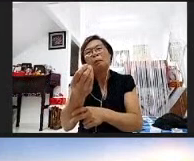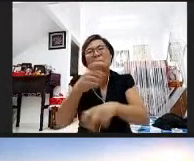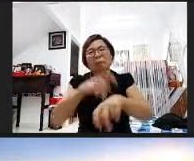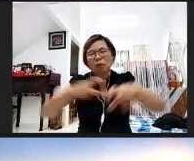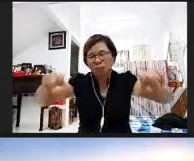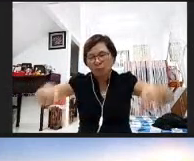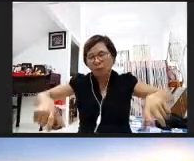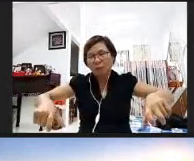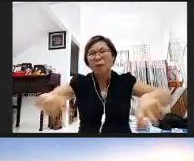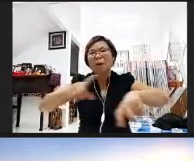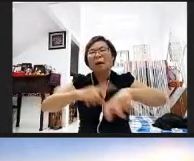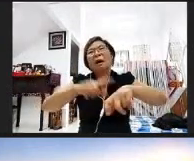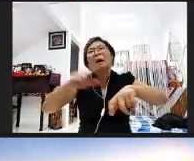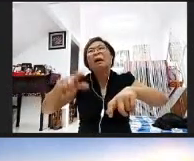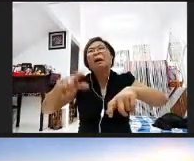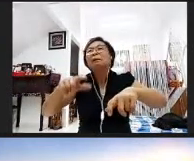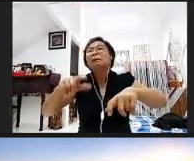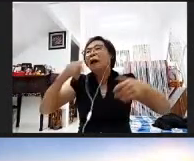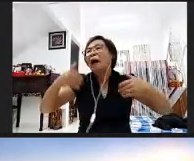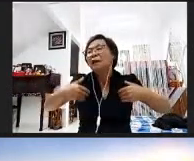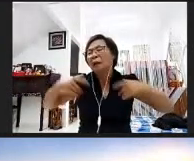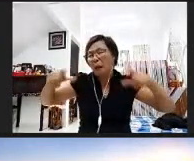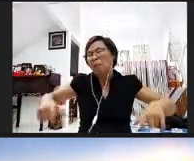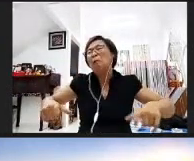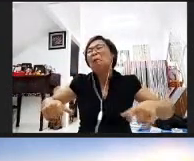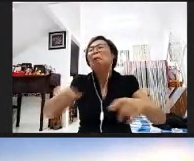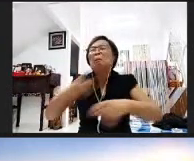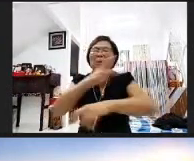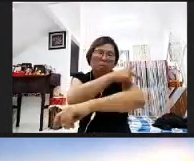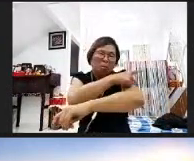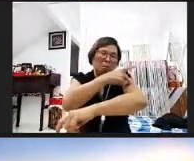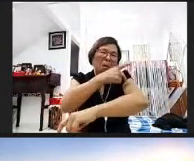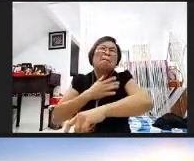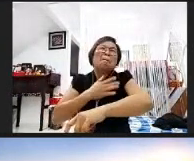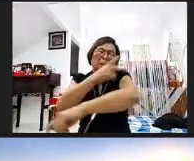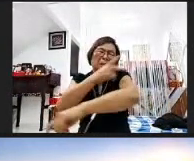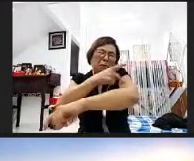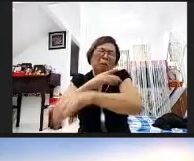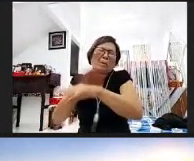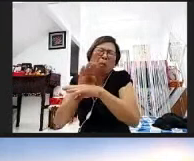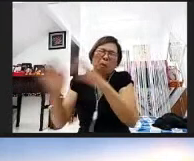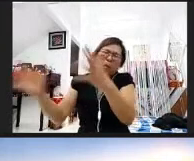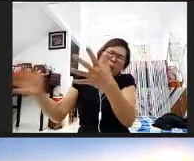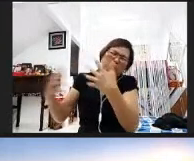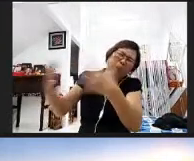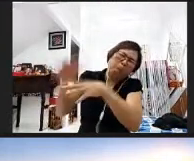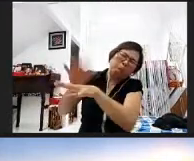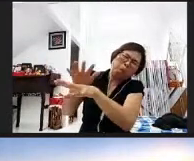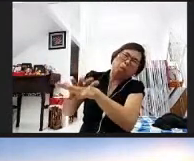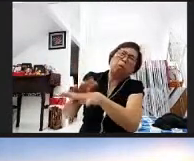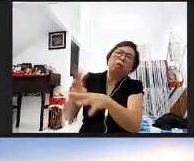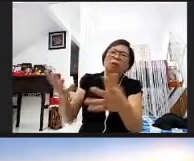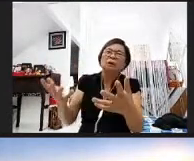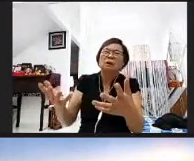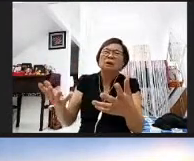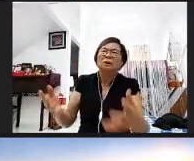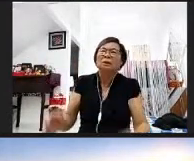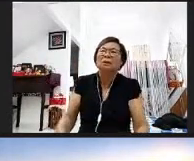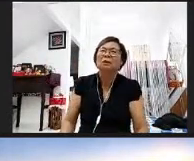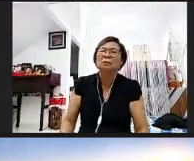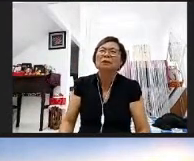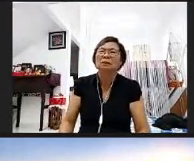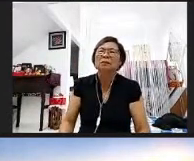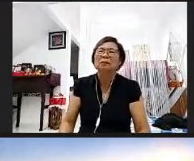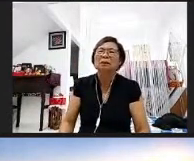MCO period, the clinic was still very, very busy. Not much different. Not more, not less. Yeah, not